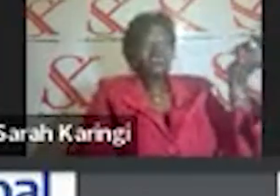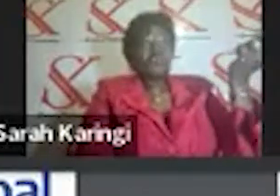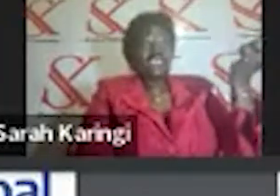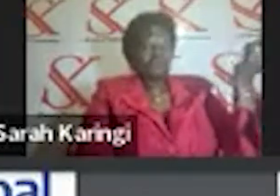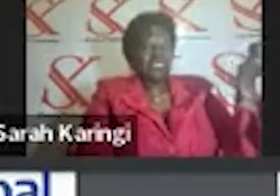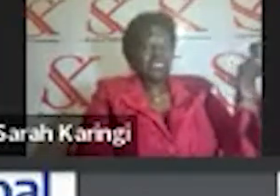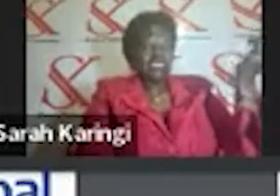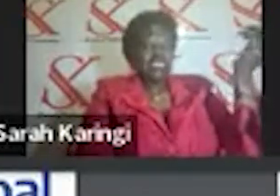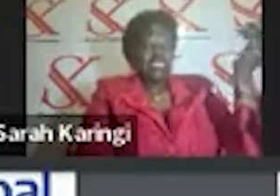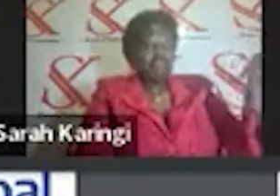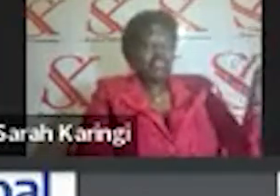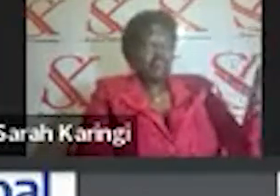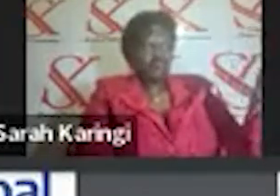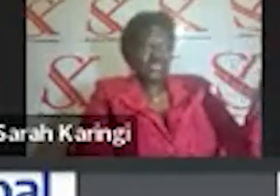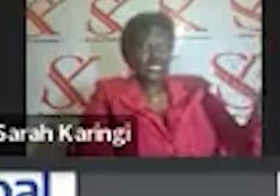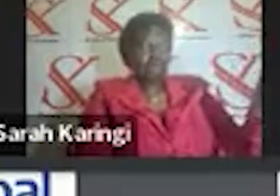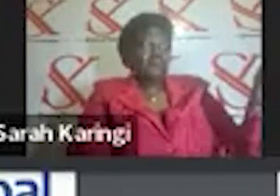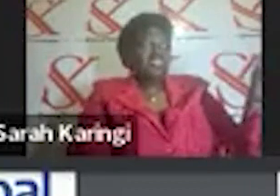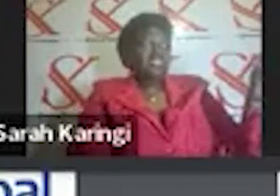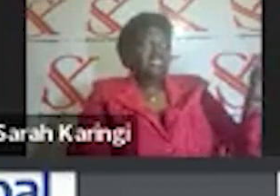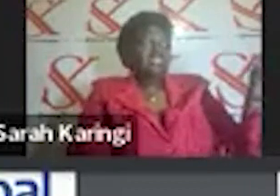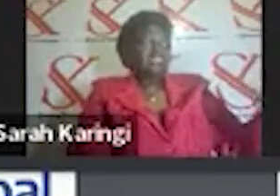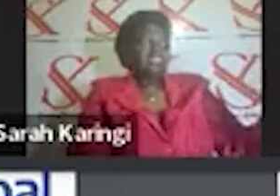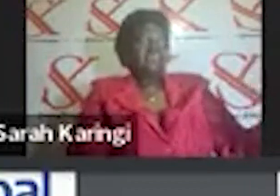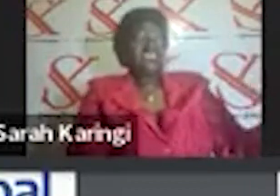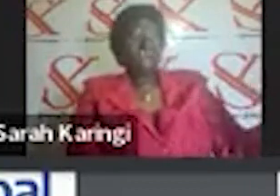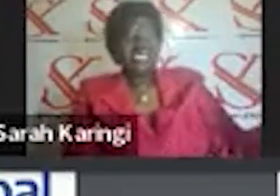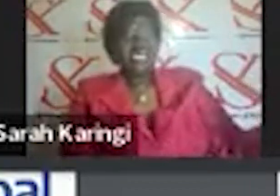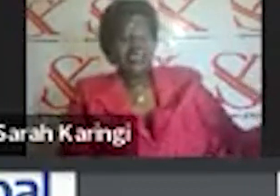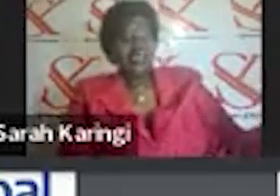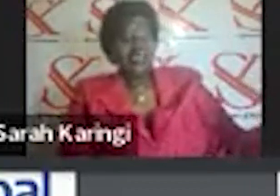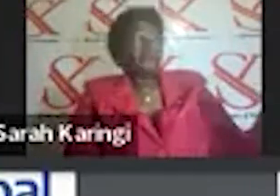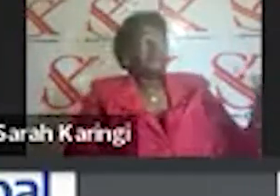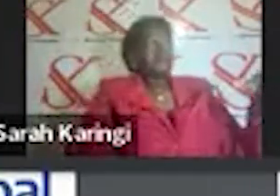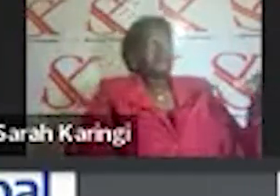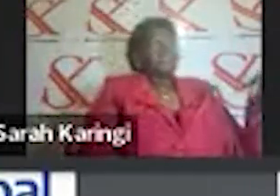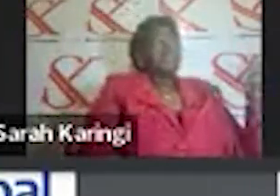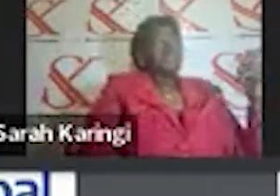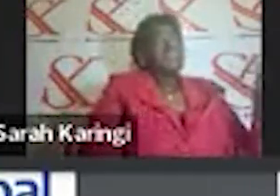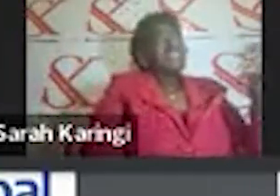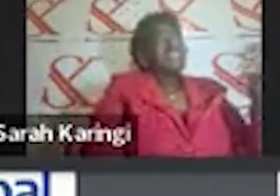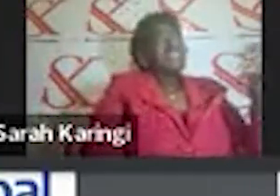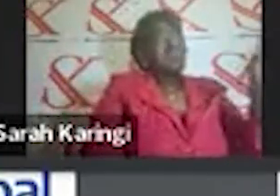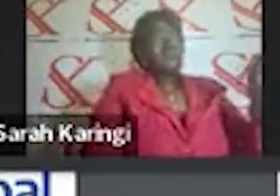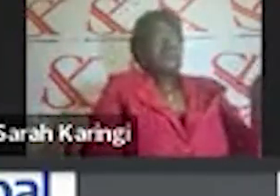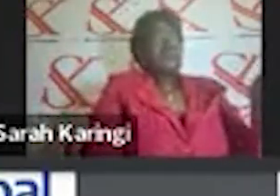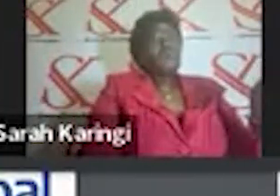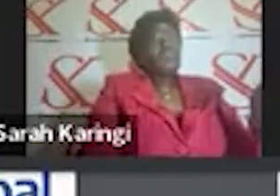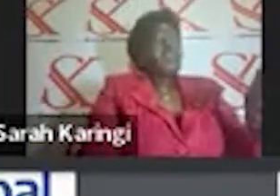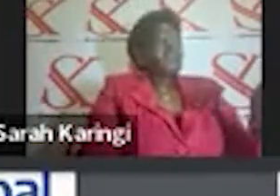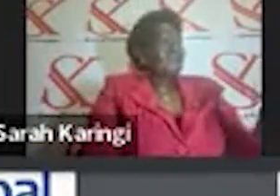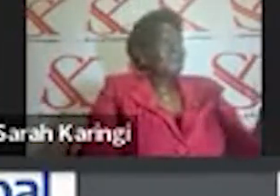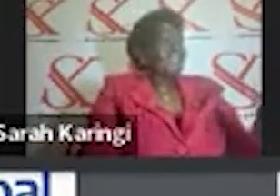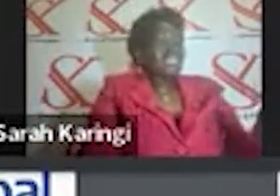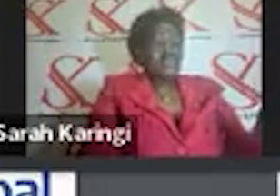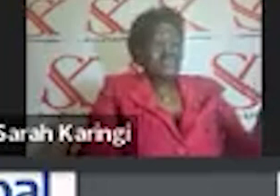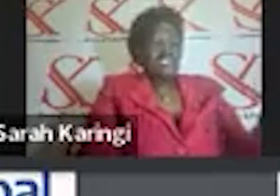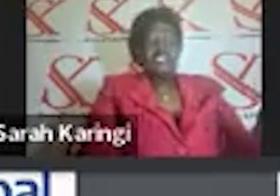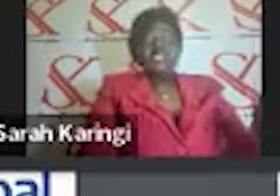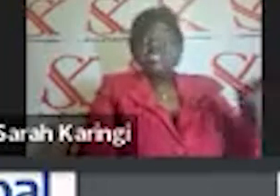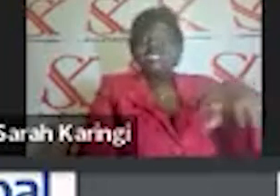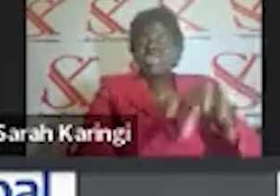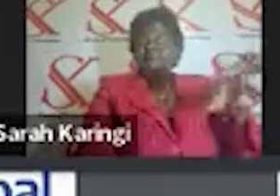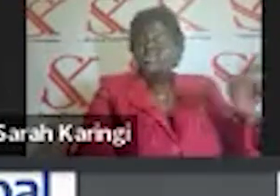skill that God has already given you. You see, I mean, there's a gift that God has given you. And people say, I see like you're so good with flower